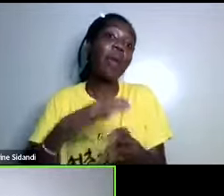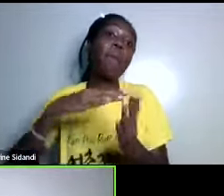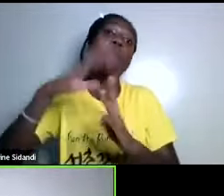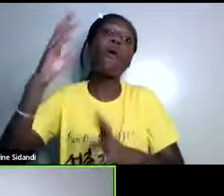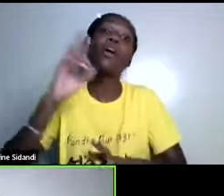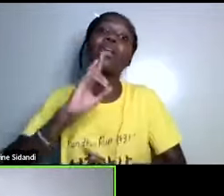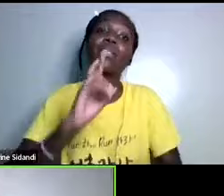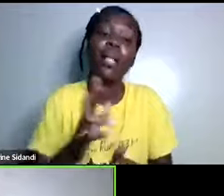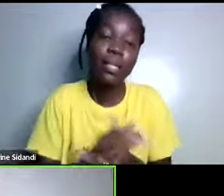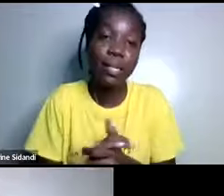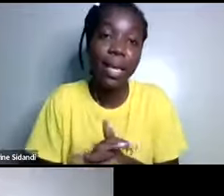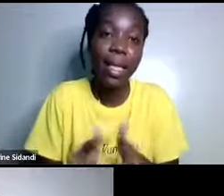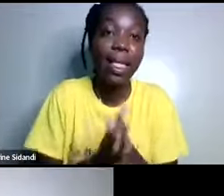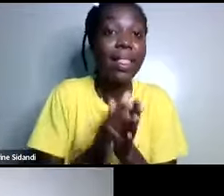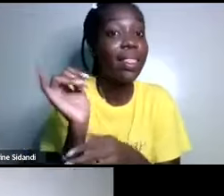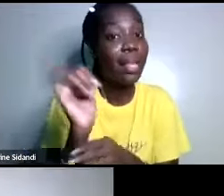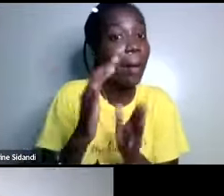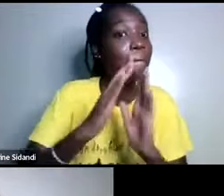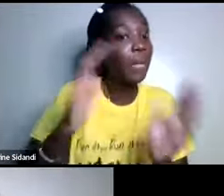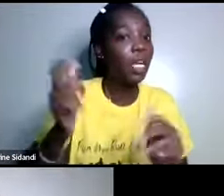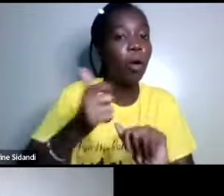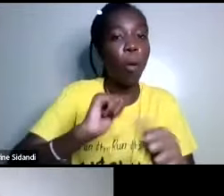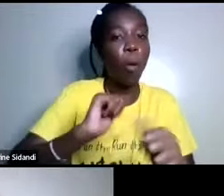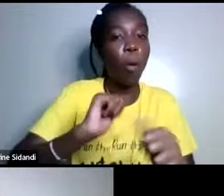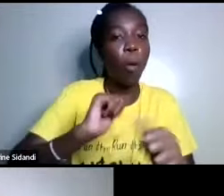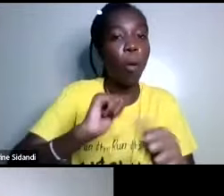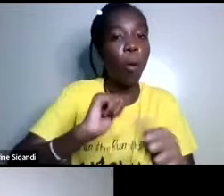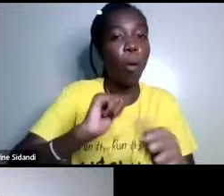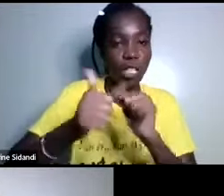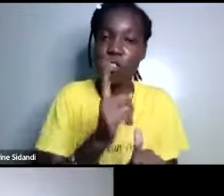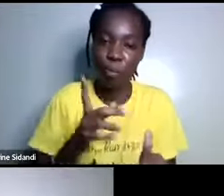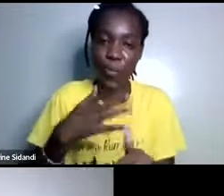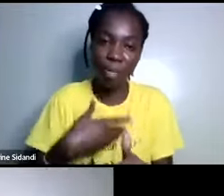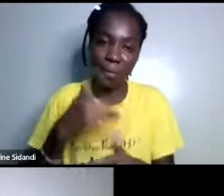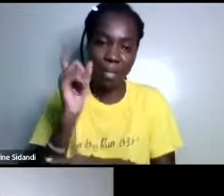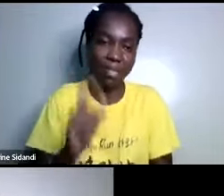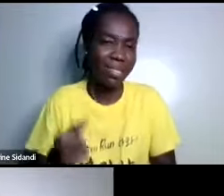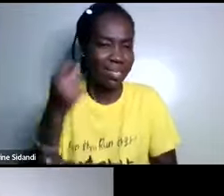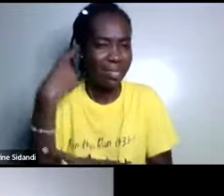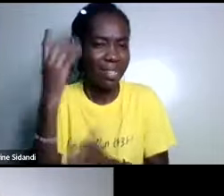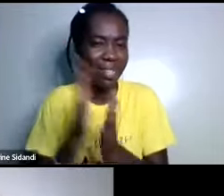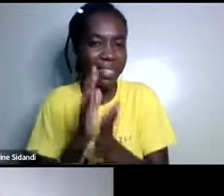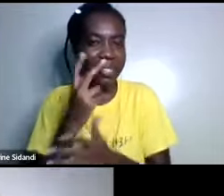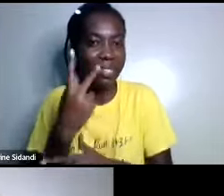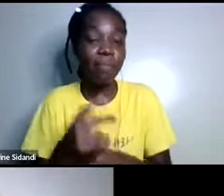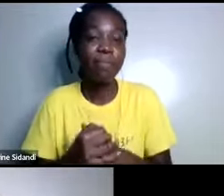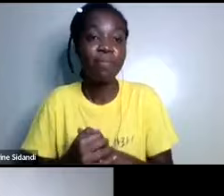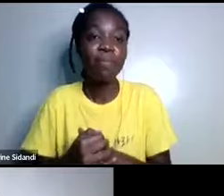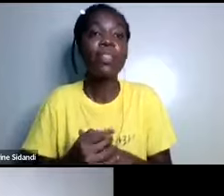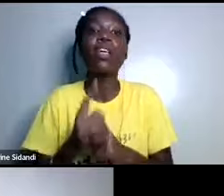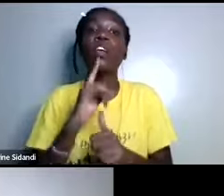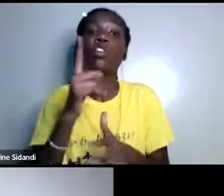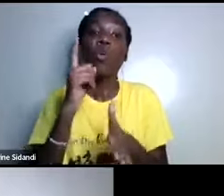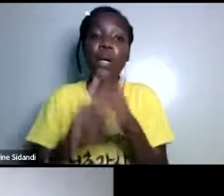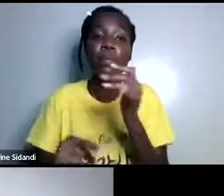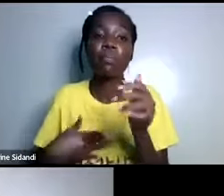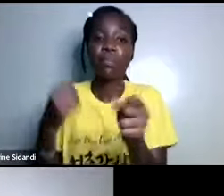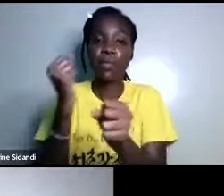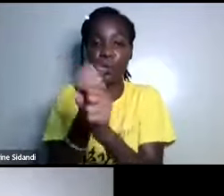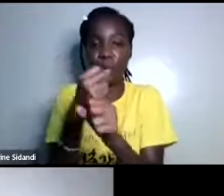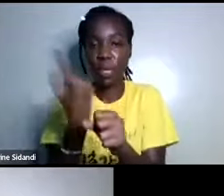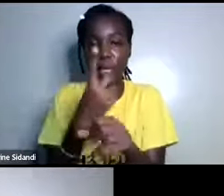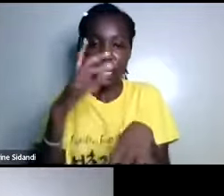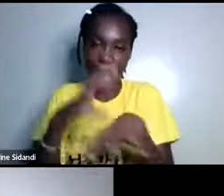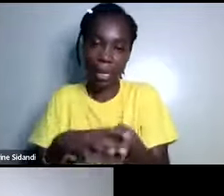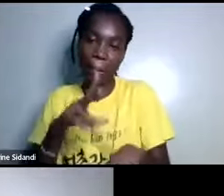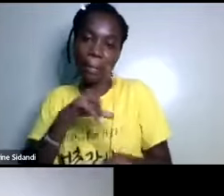And it's a bidding competition. So I'm bidding over you and you'll never see the results and then you'll give up. So what you need to do is, of course, you have the budget, but you